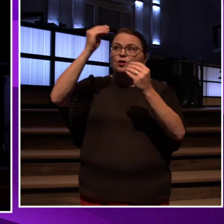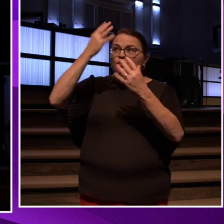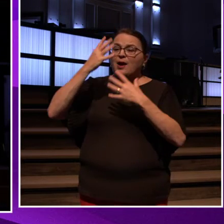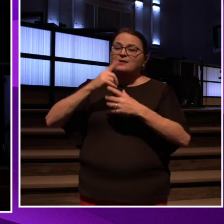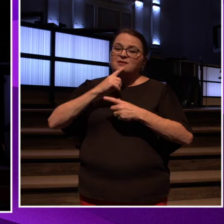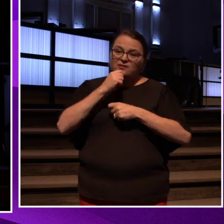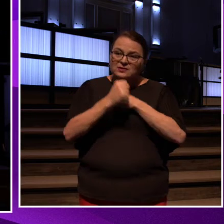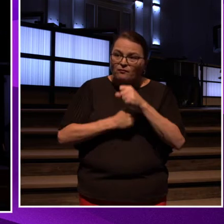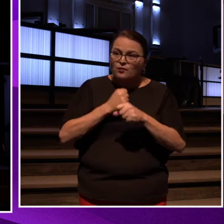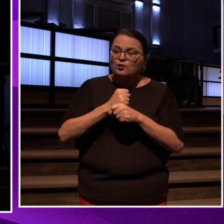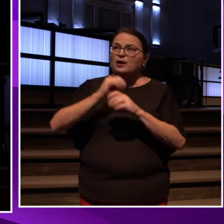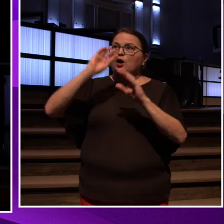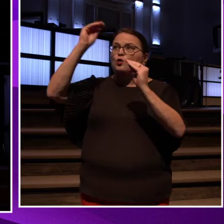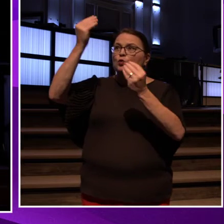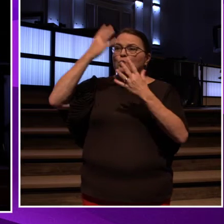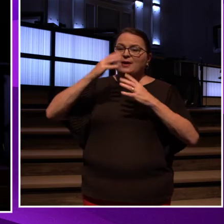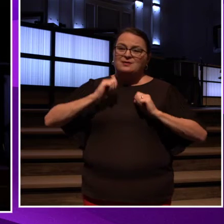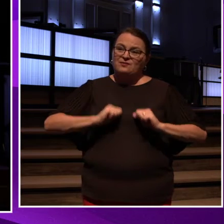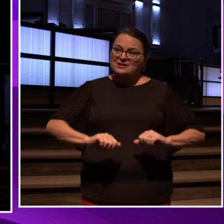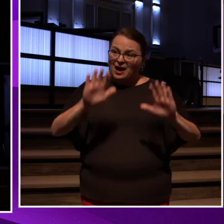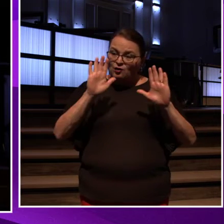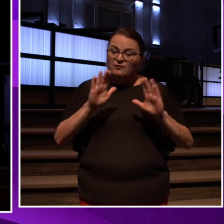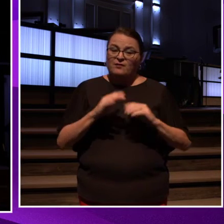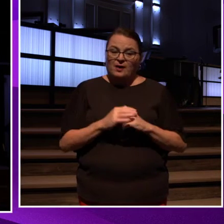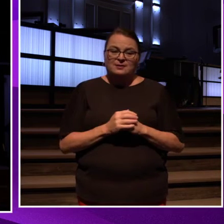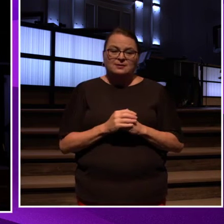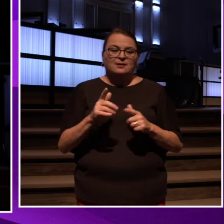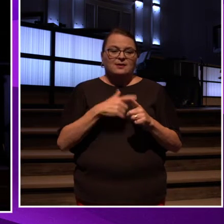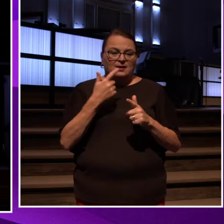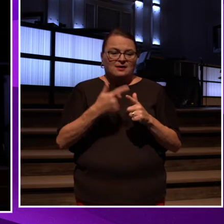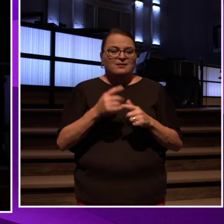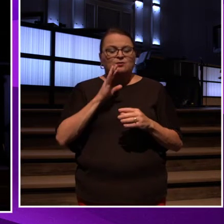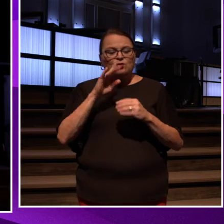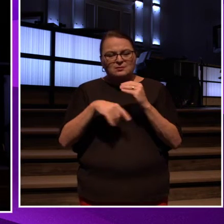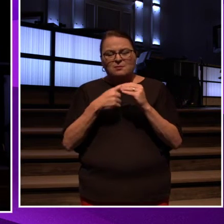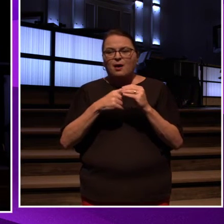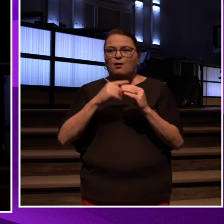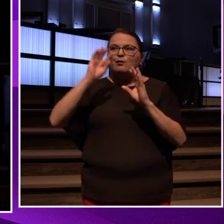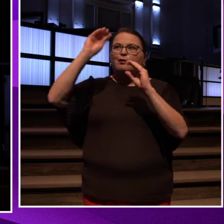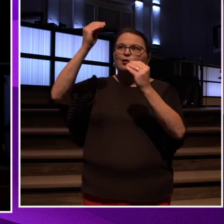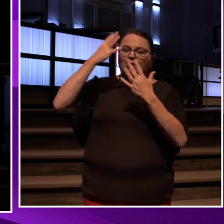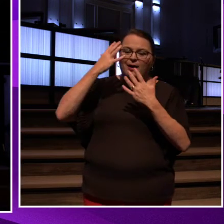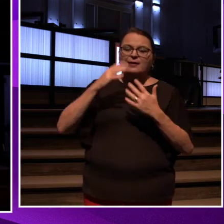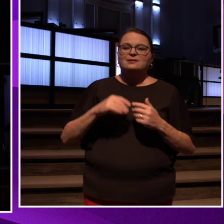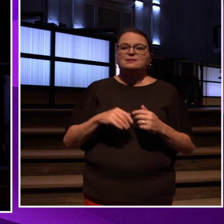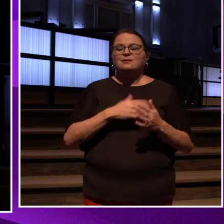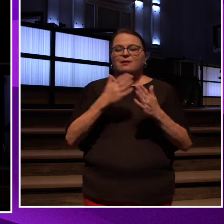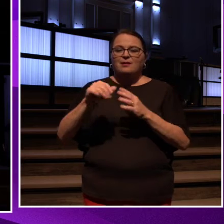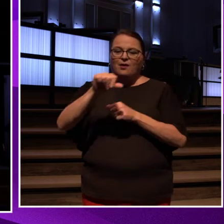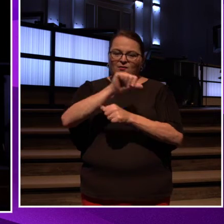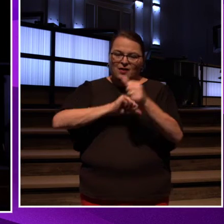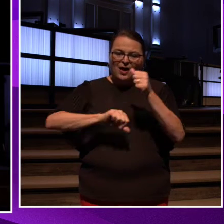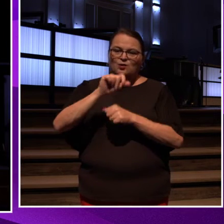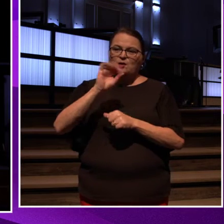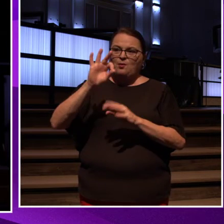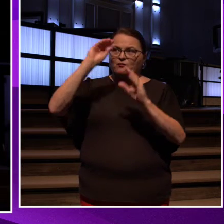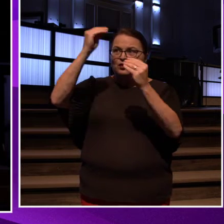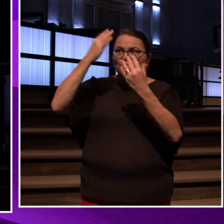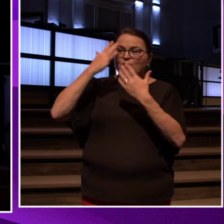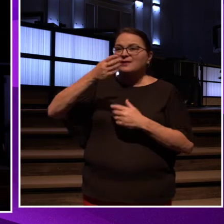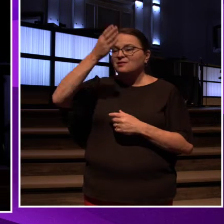of sacrifice. And then he goes on to talk about not just the grace, and that's the fellowship of the grace of God